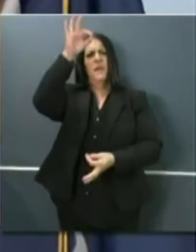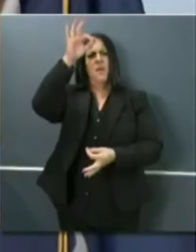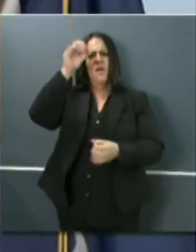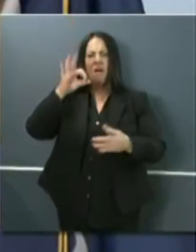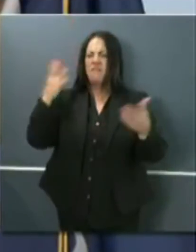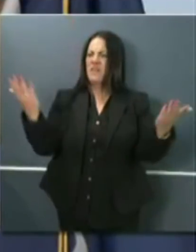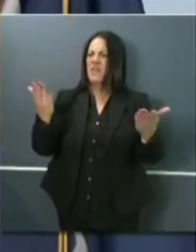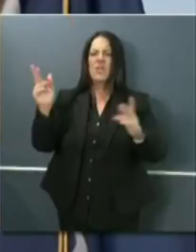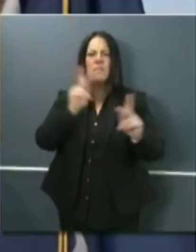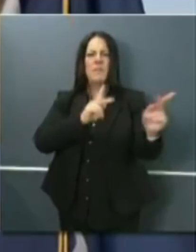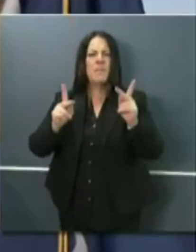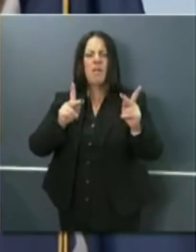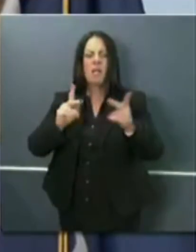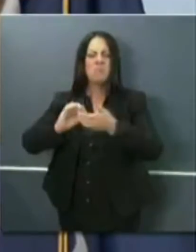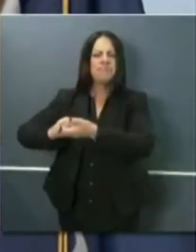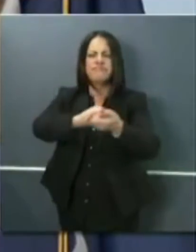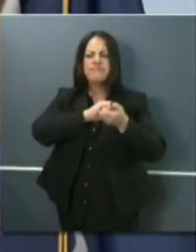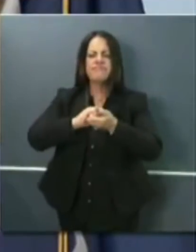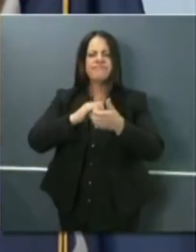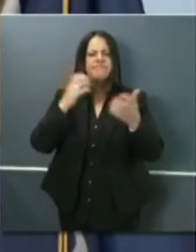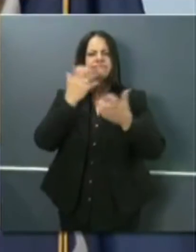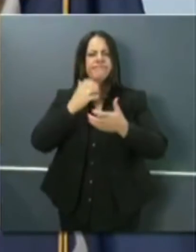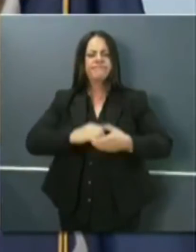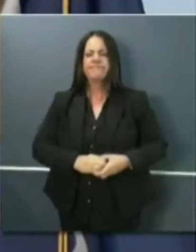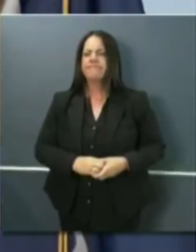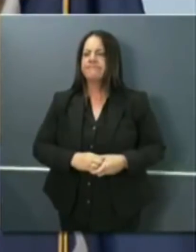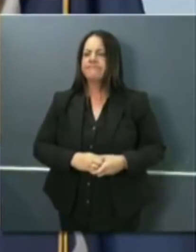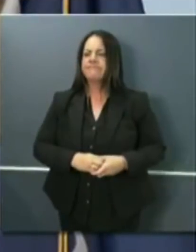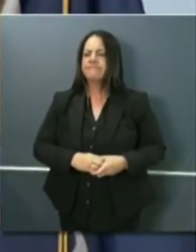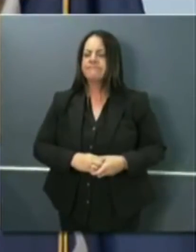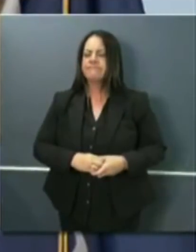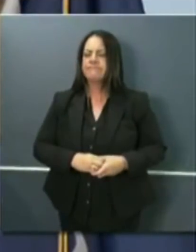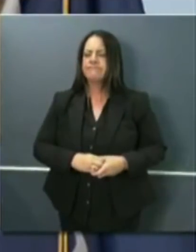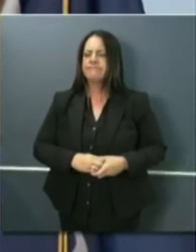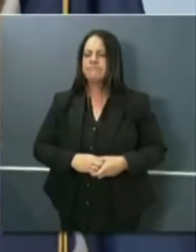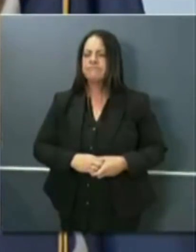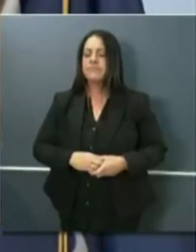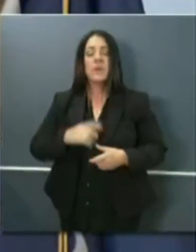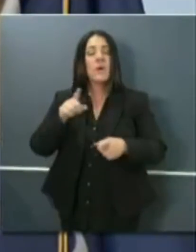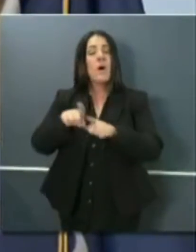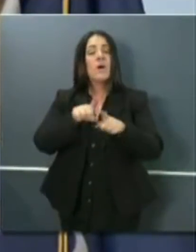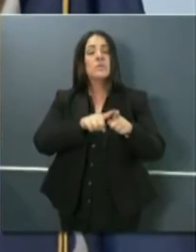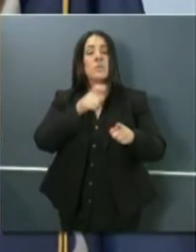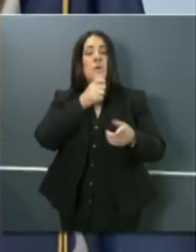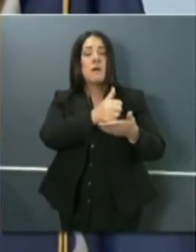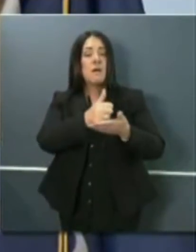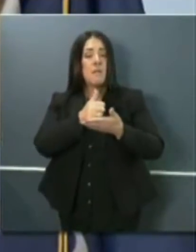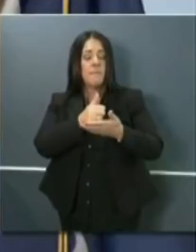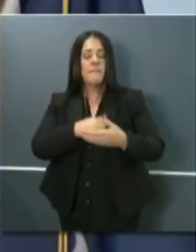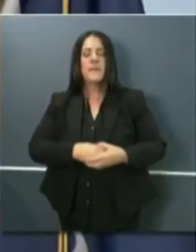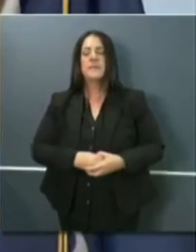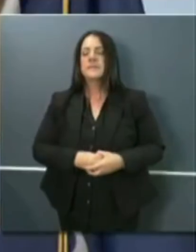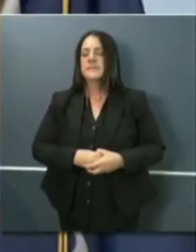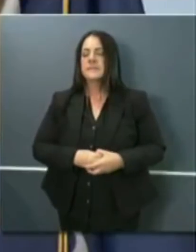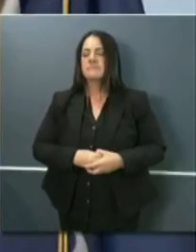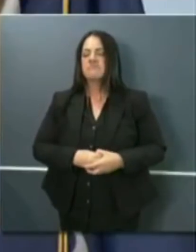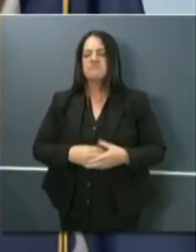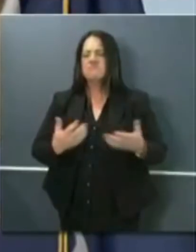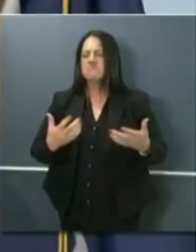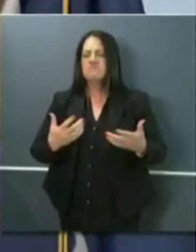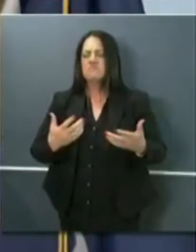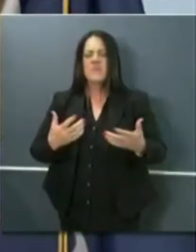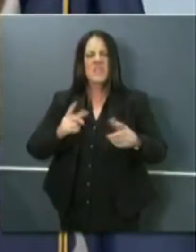that's driving our resolve. Driving that resolve as well is the aggregation of all of these